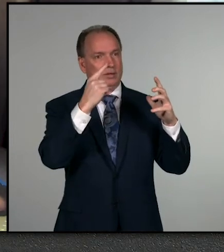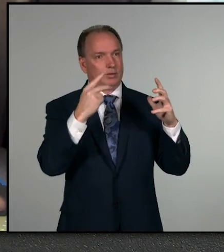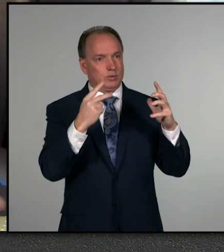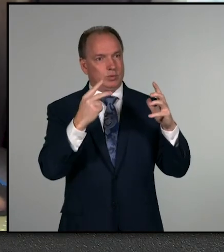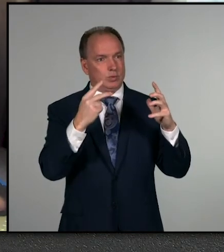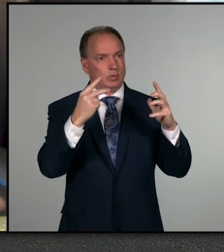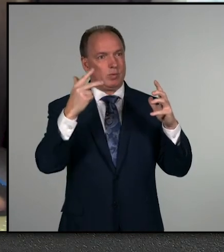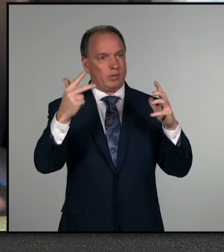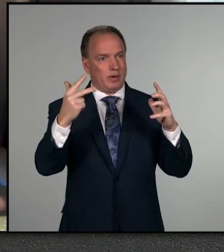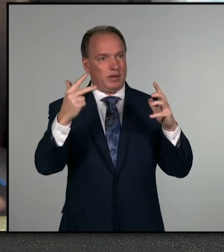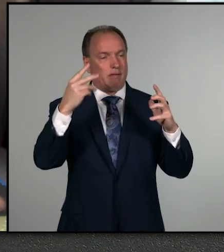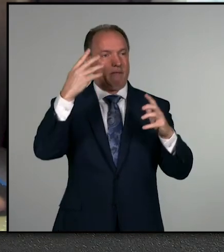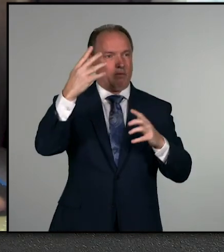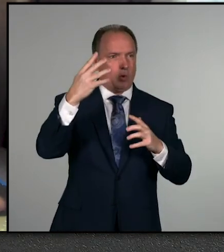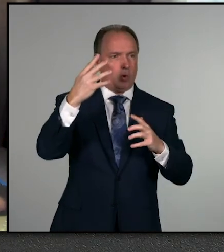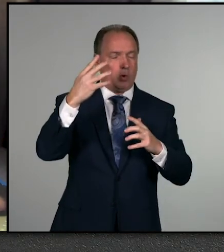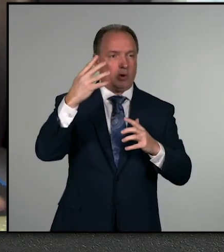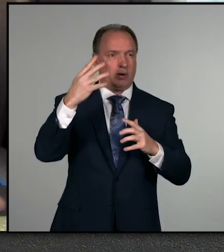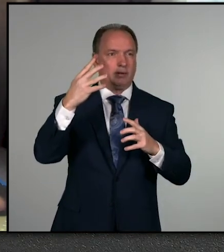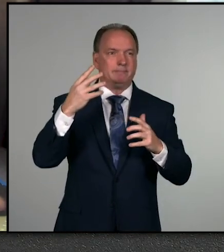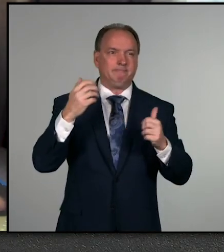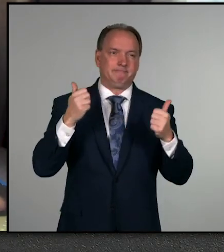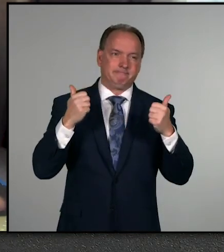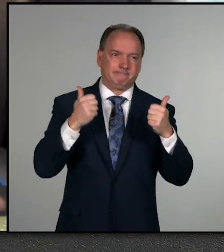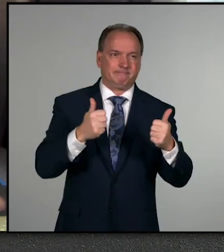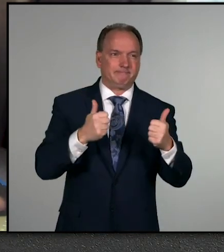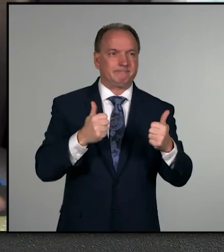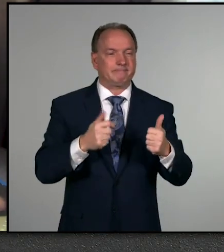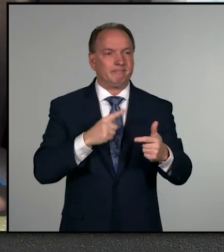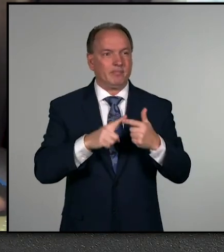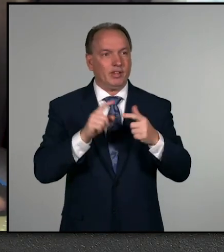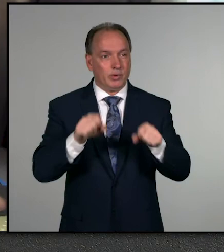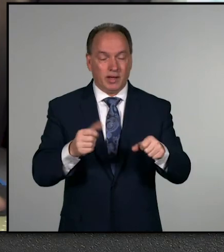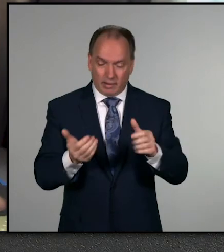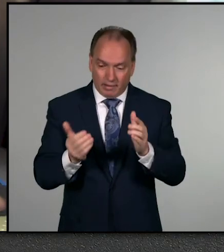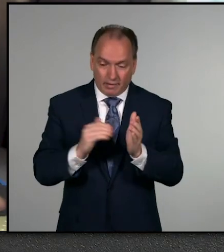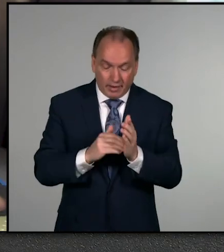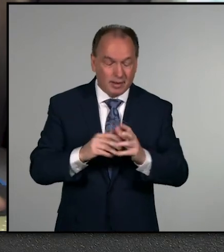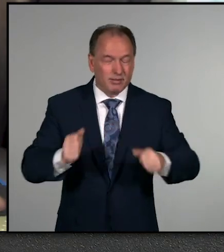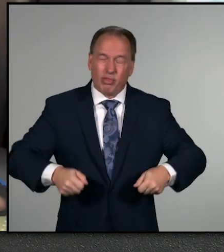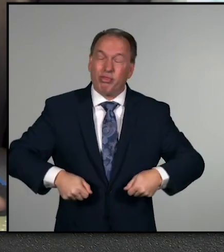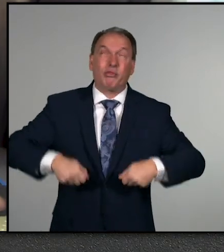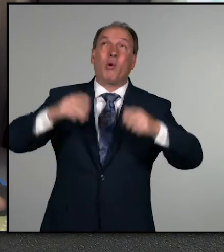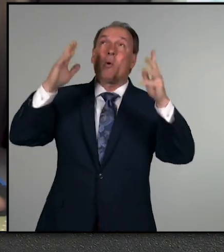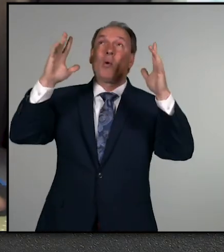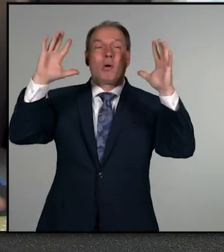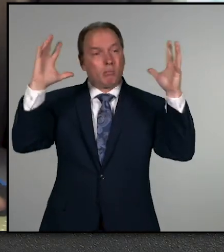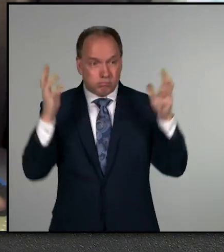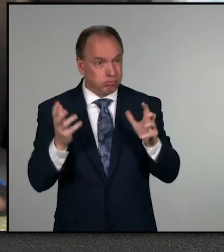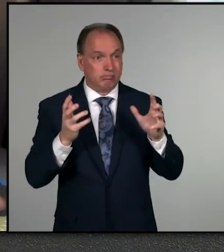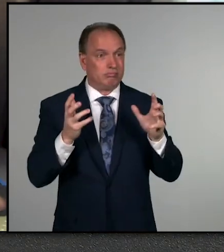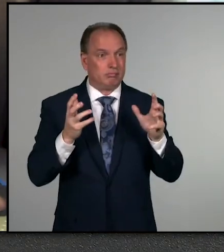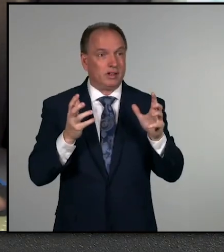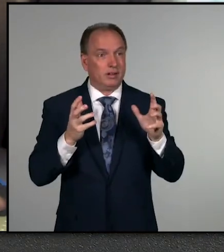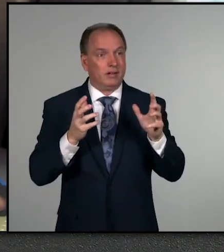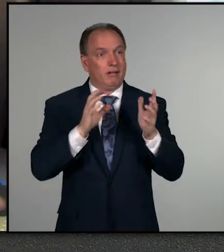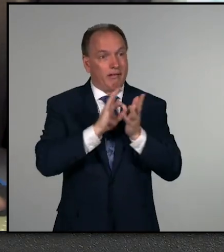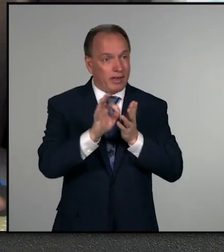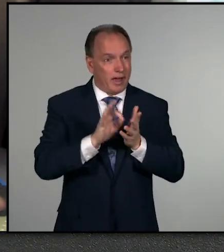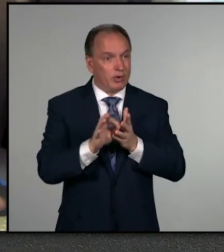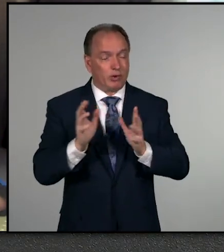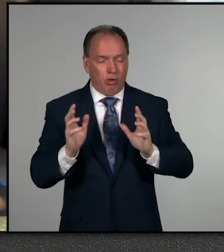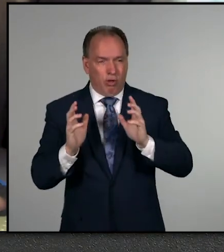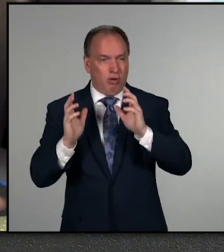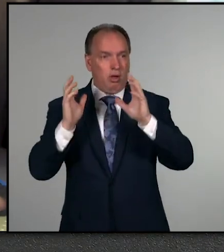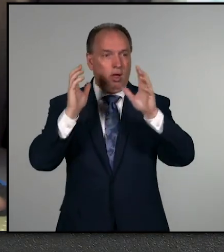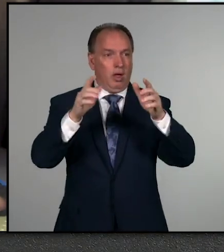2, 3, 4. And then you could do it again. Throw it up and catch, count,